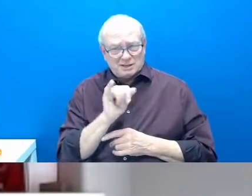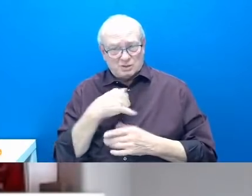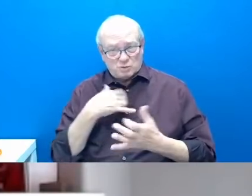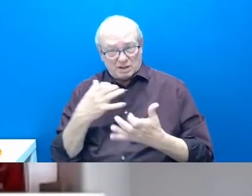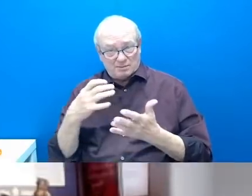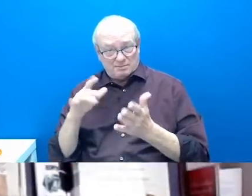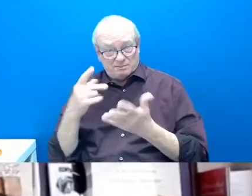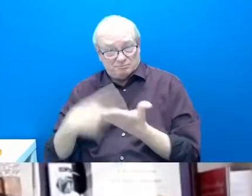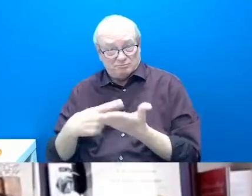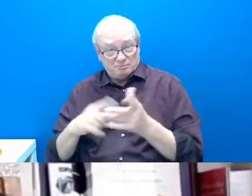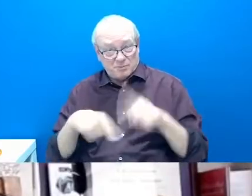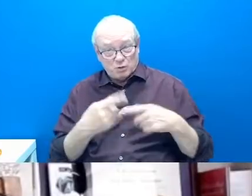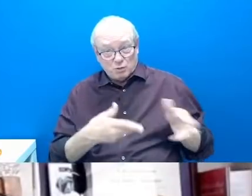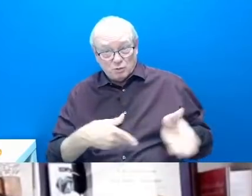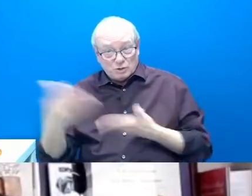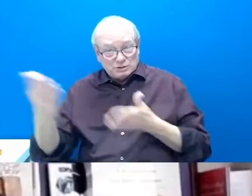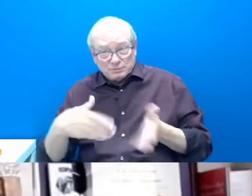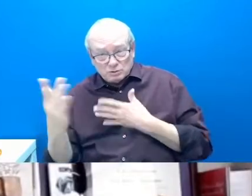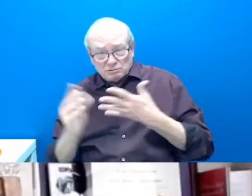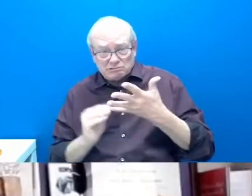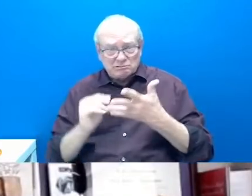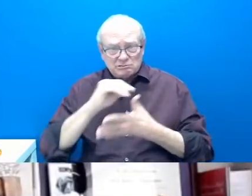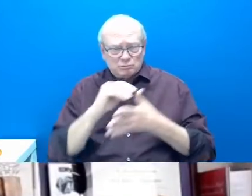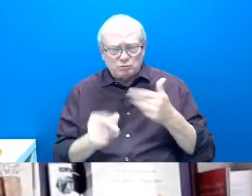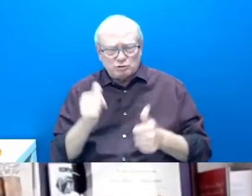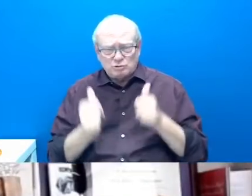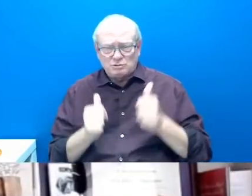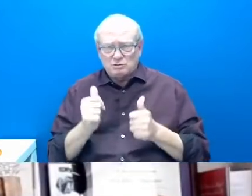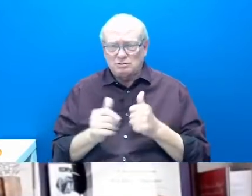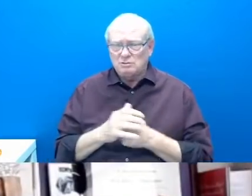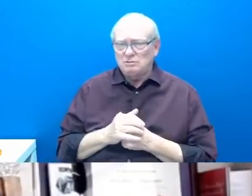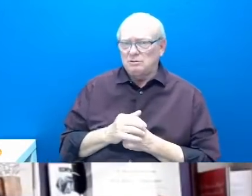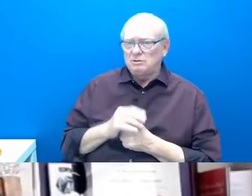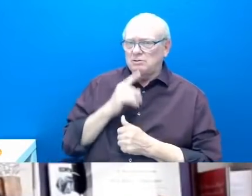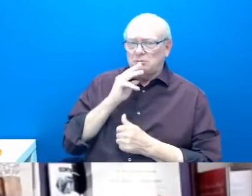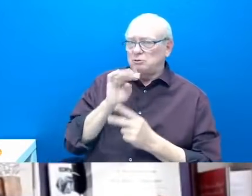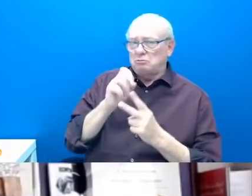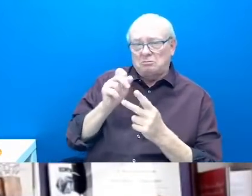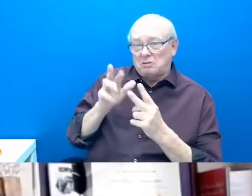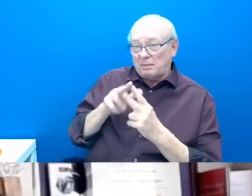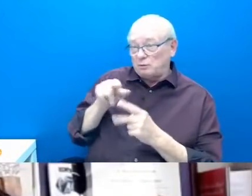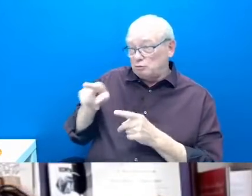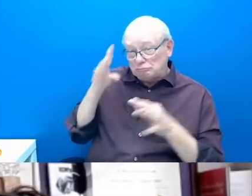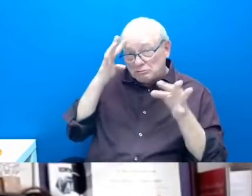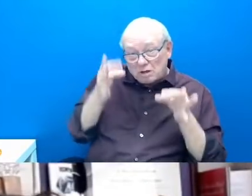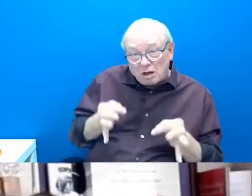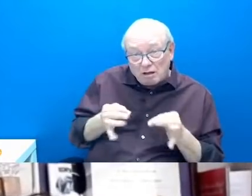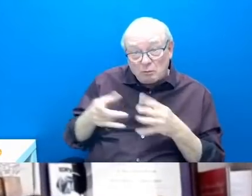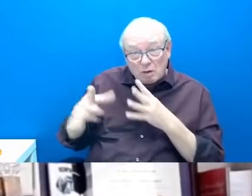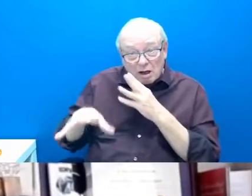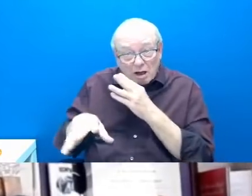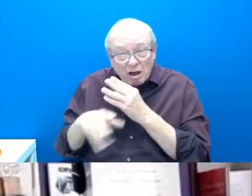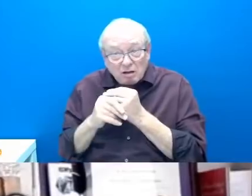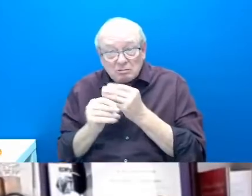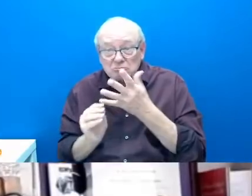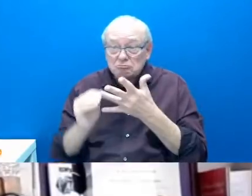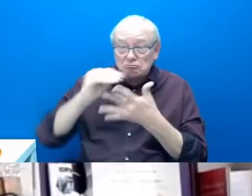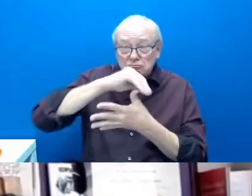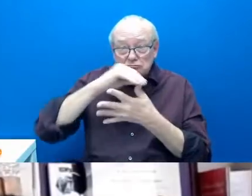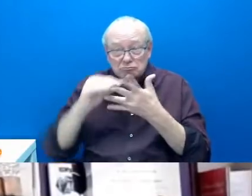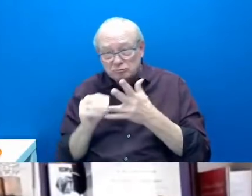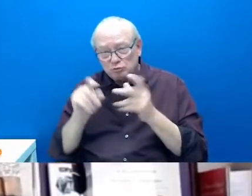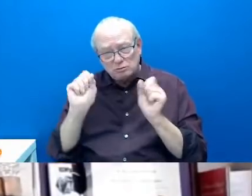or talk a little bit more about triage? Either which one that you're feeling, Dr. Buchanan. If there's anything that you would like to add to the